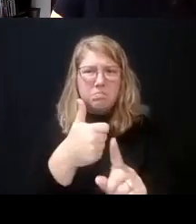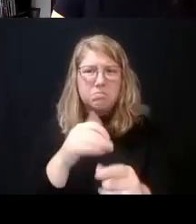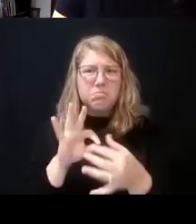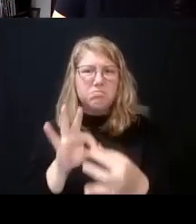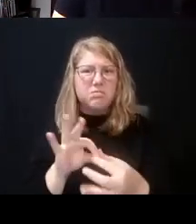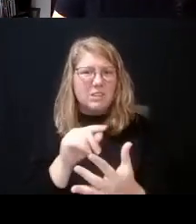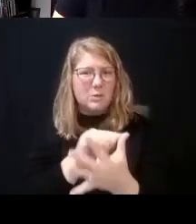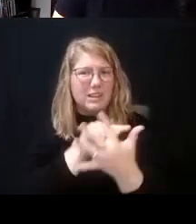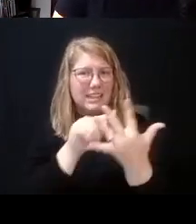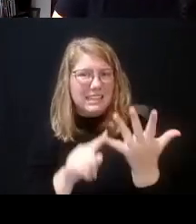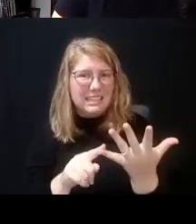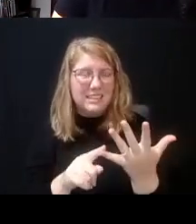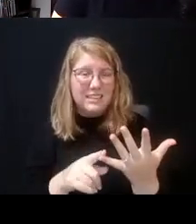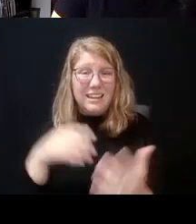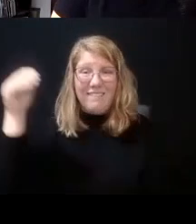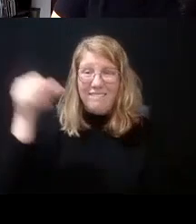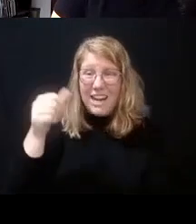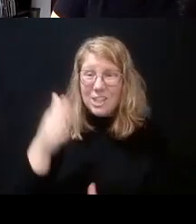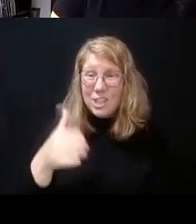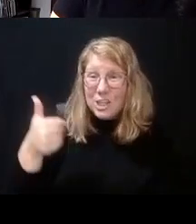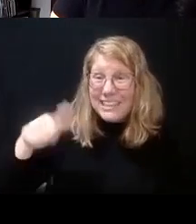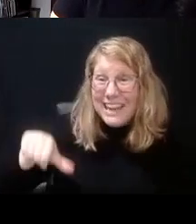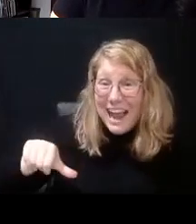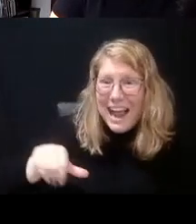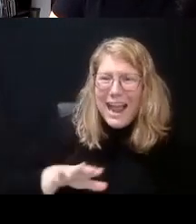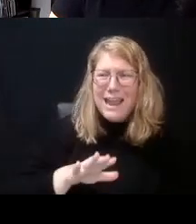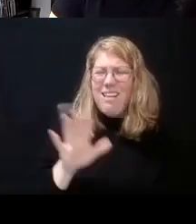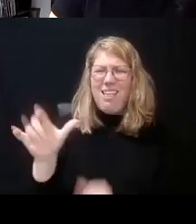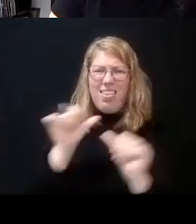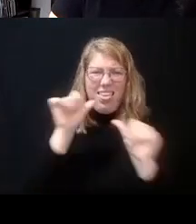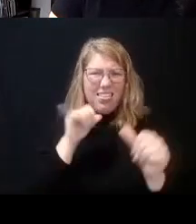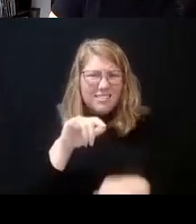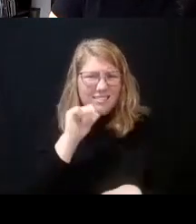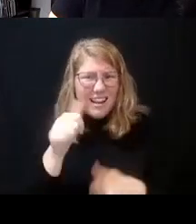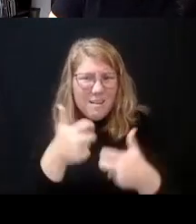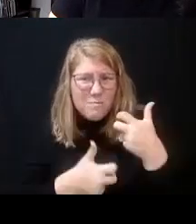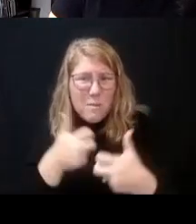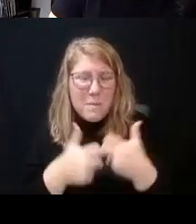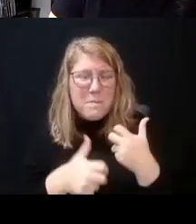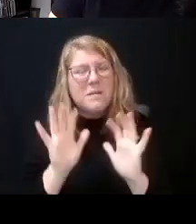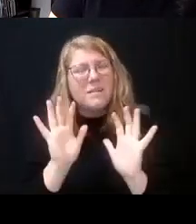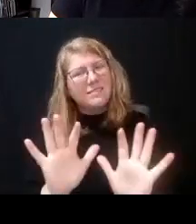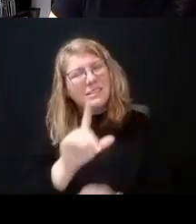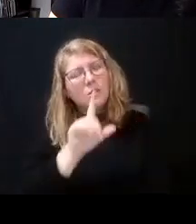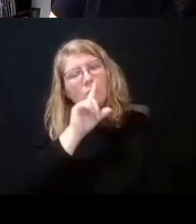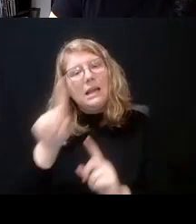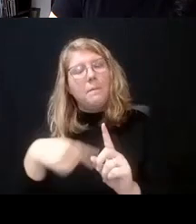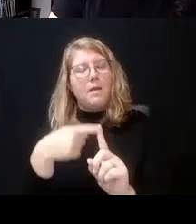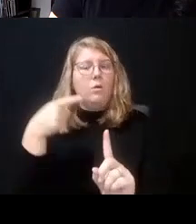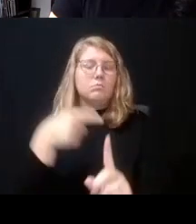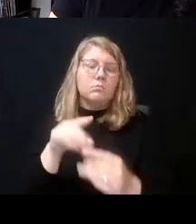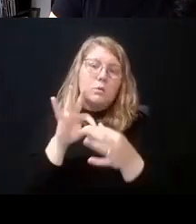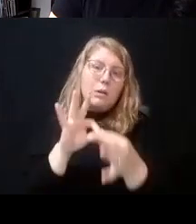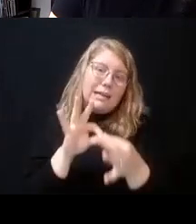things, funders straight up denying that it's even a problem. I think it really is about like relationships and being